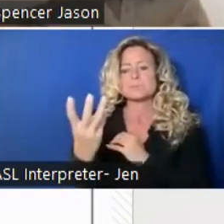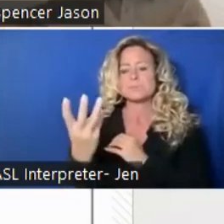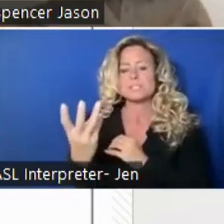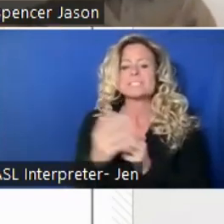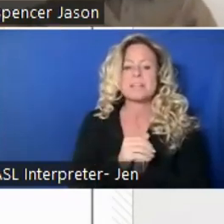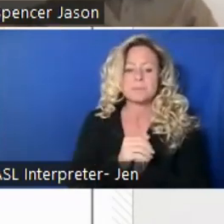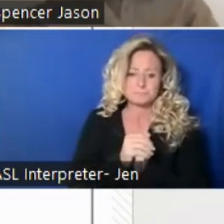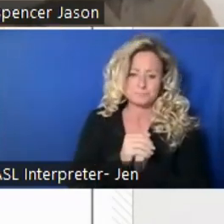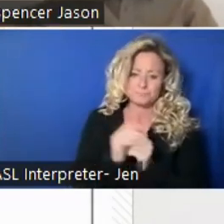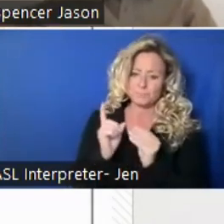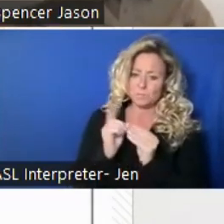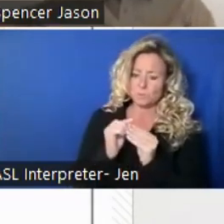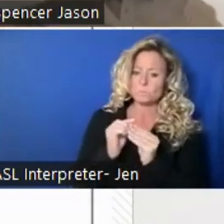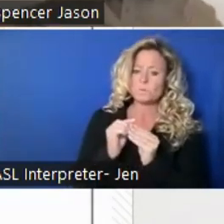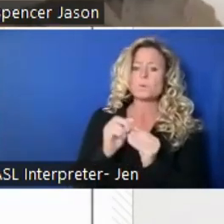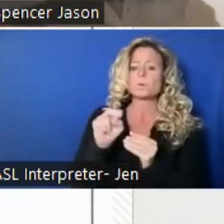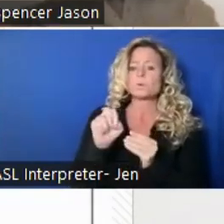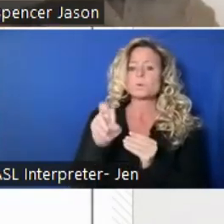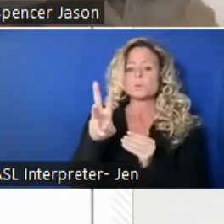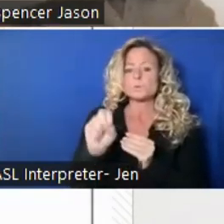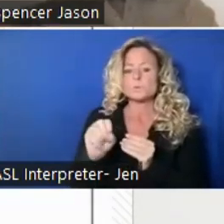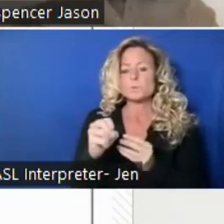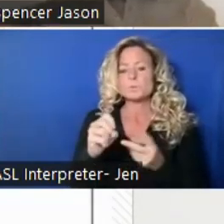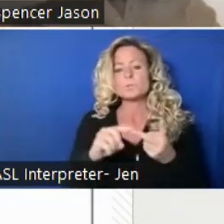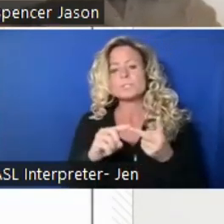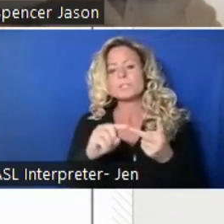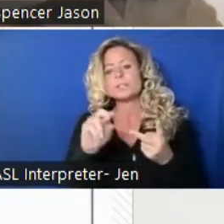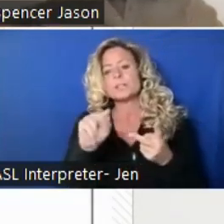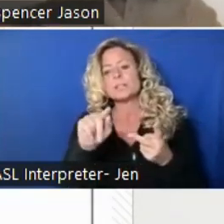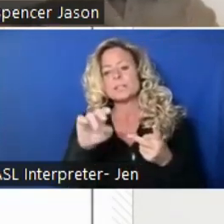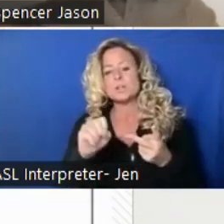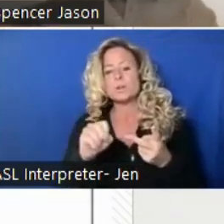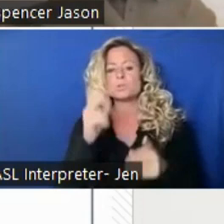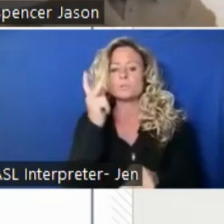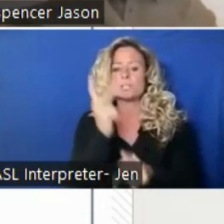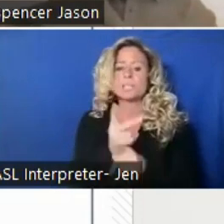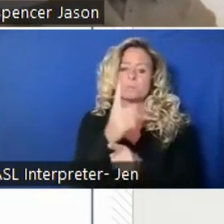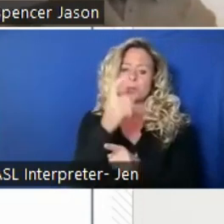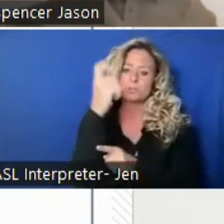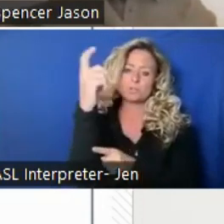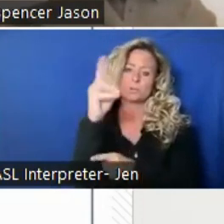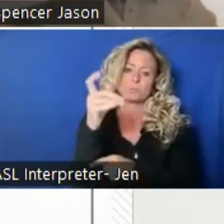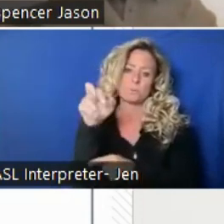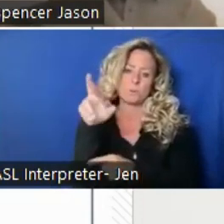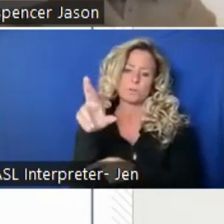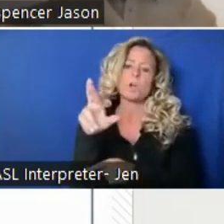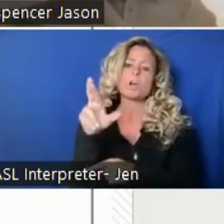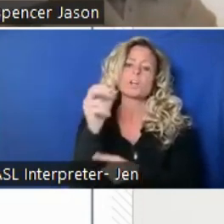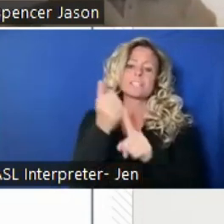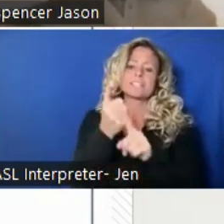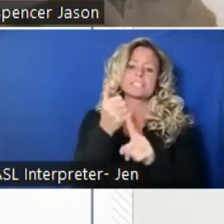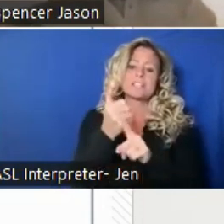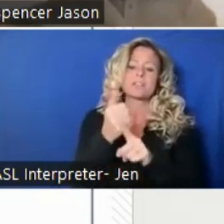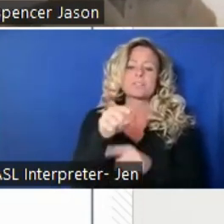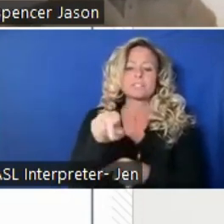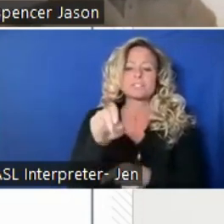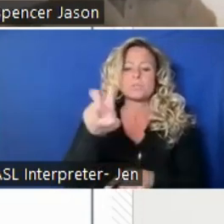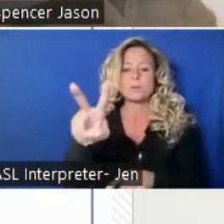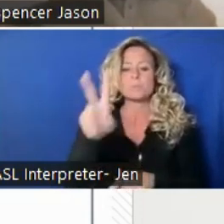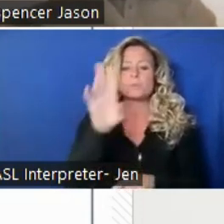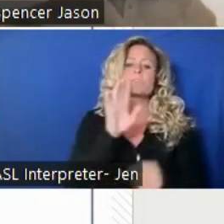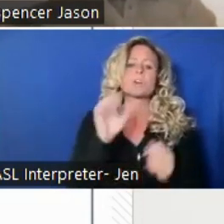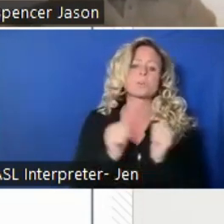more news and note, we will keep our Dream Job webinars rolling along. In November, we'll be talking